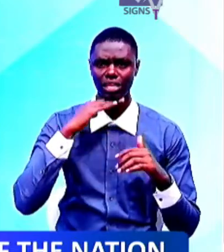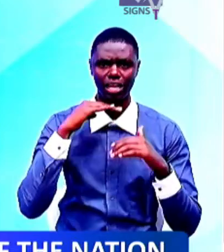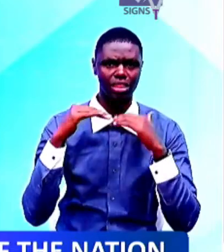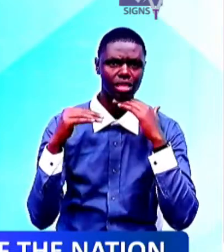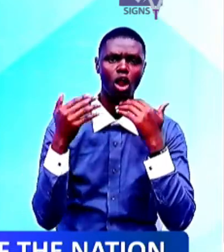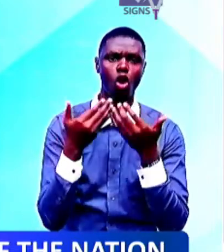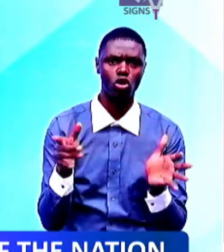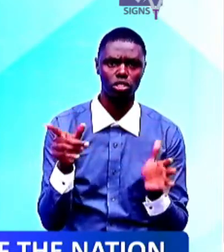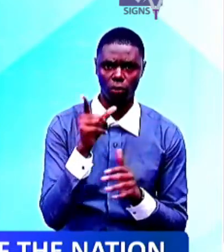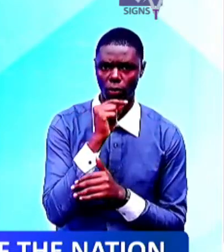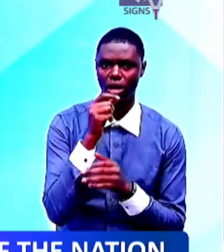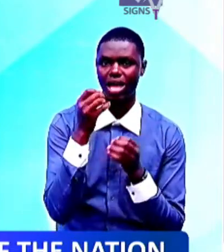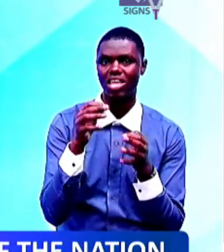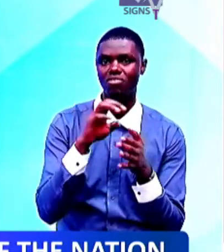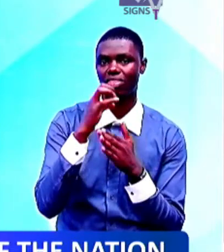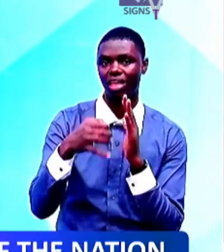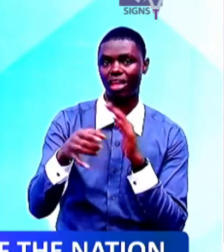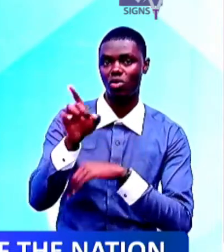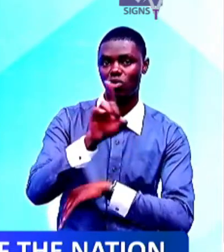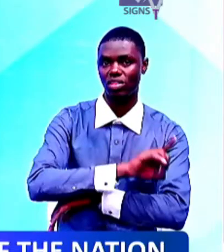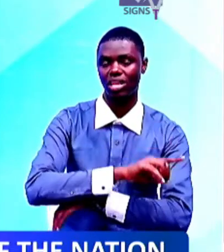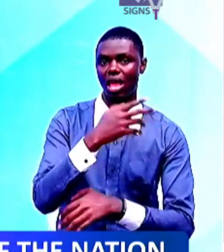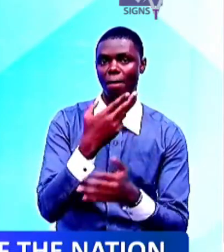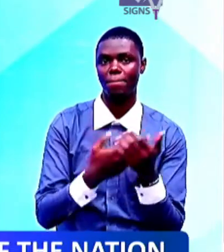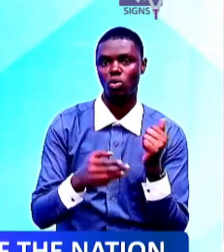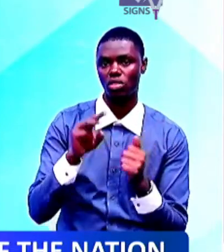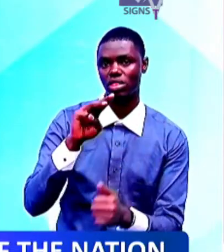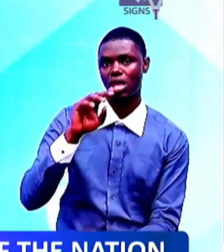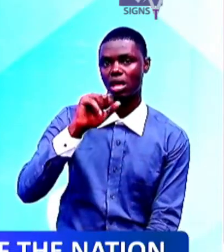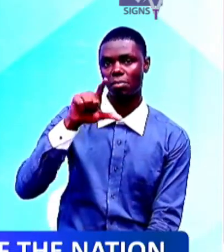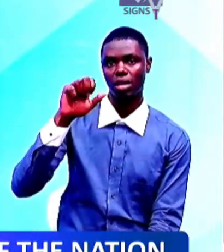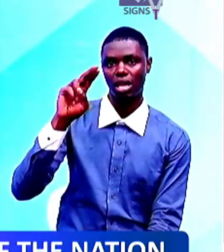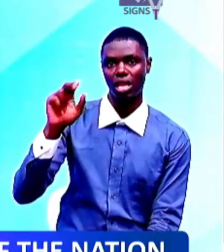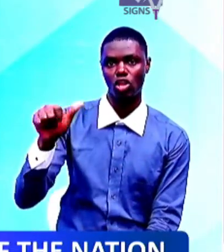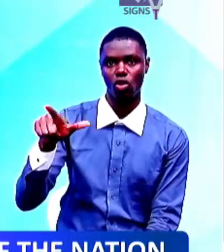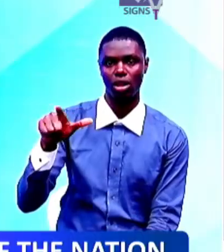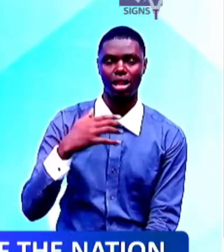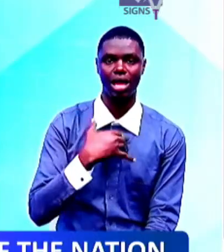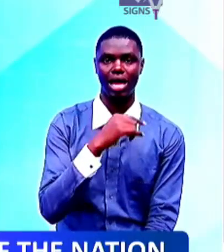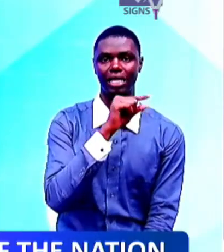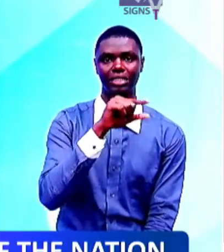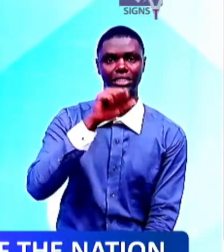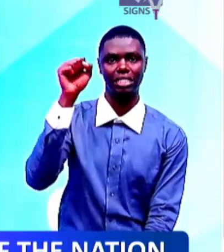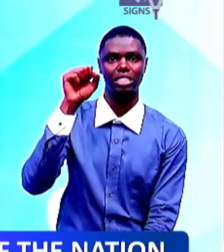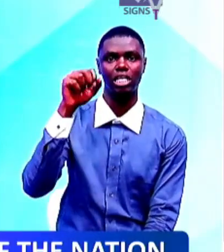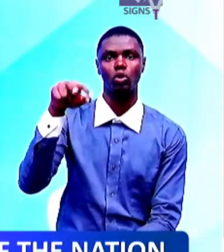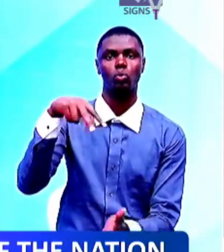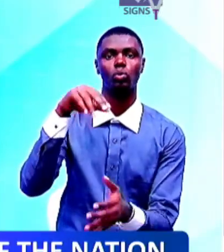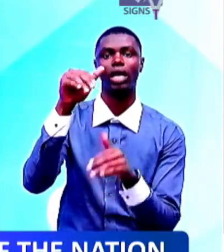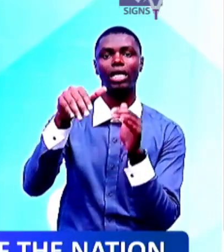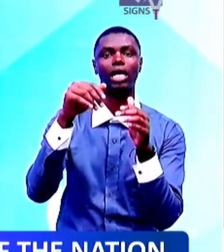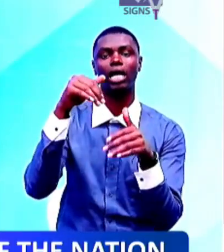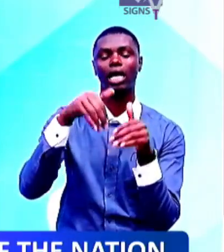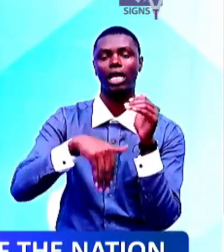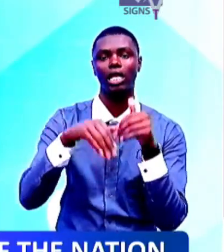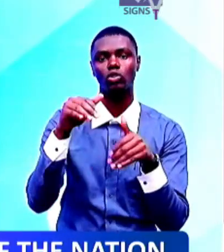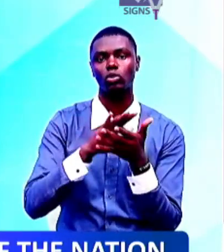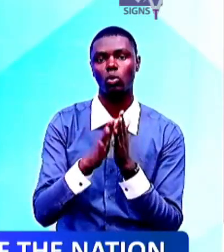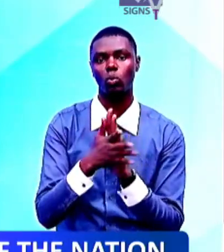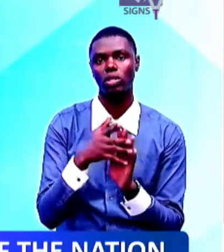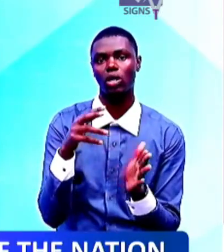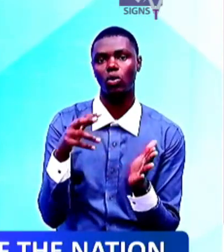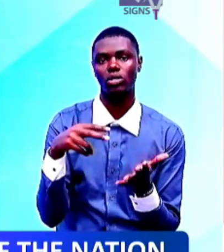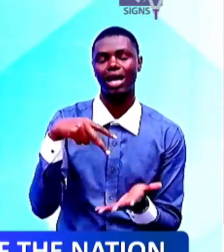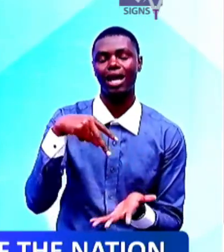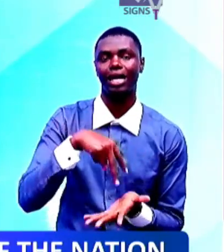lost. If at the end of the day, both millennials and Gen Zs, we go to election, they have no candidates, they